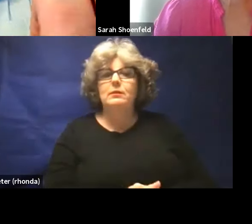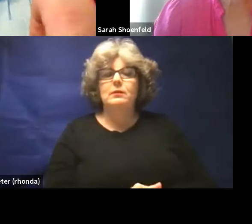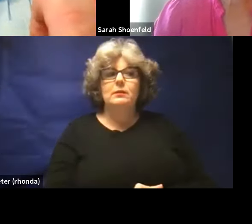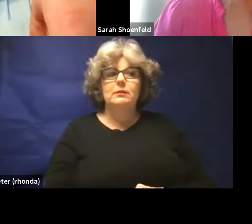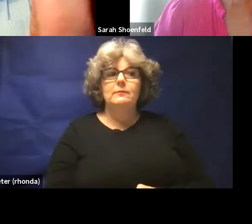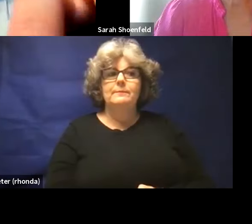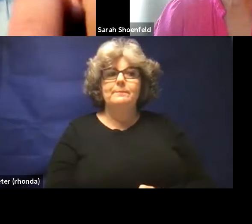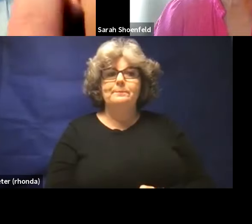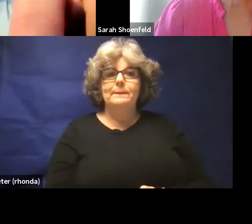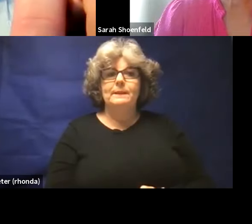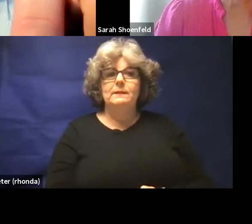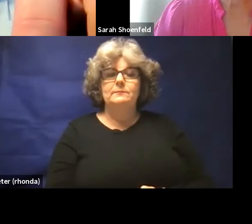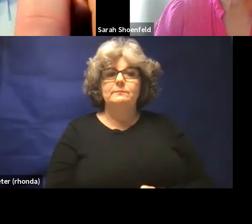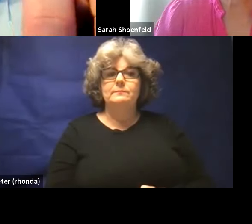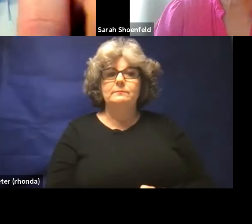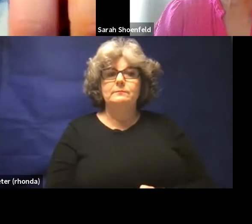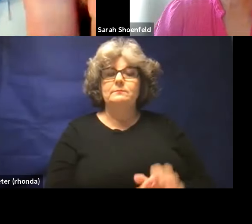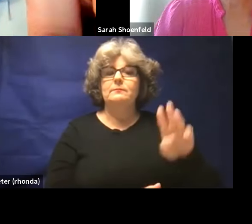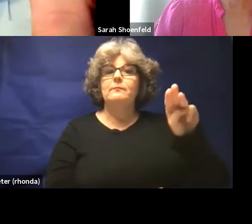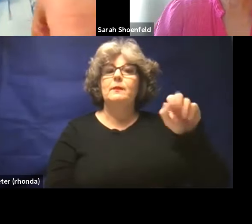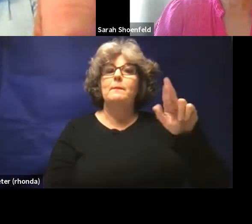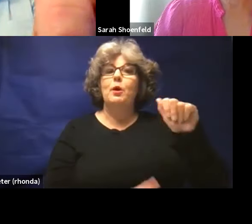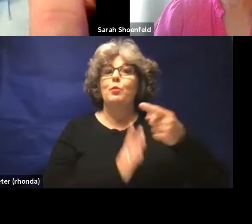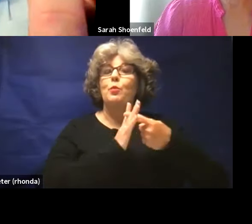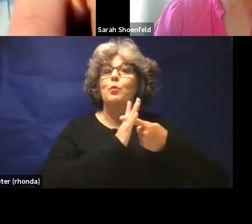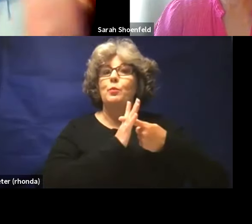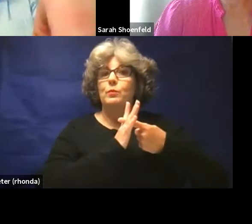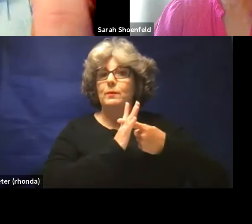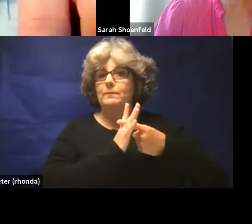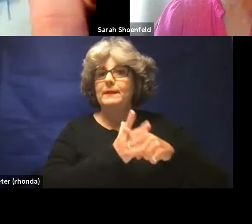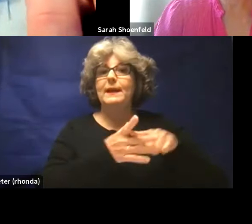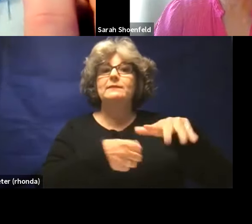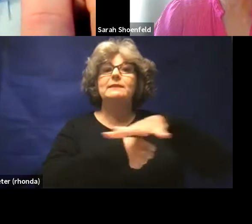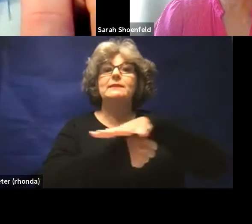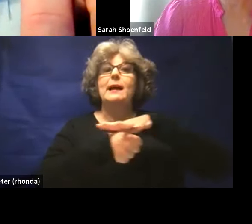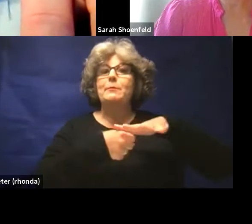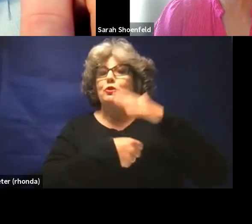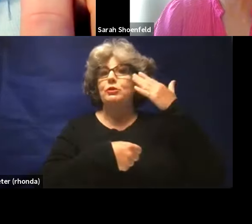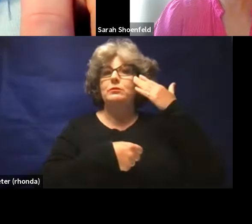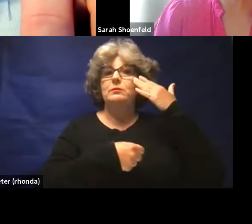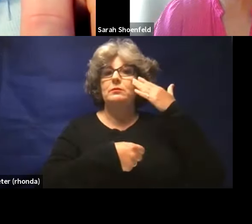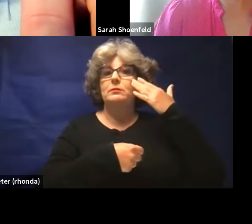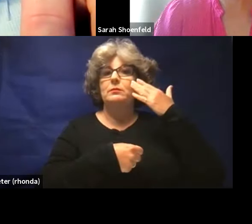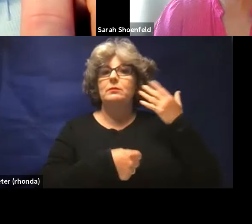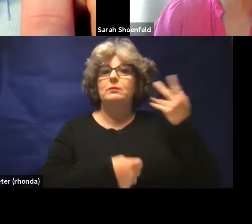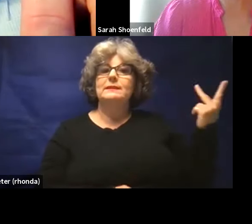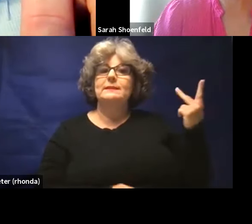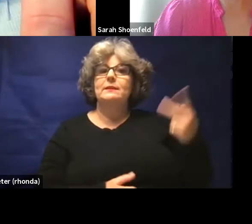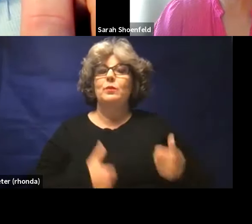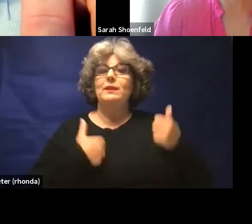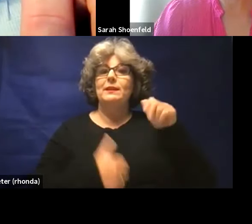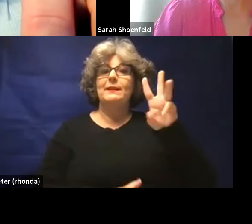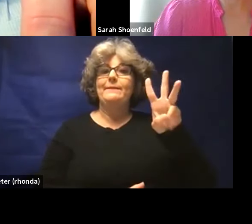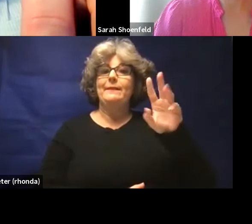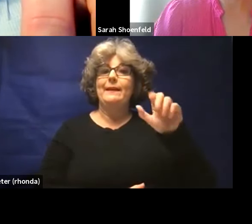If that's the question, we started with neighborhoods where we knew, Sarah and I both live in Ward 4.